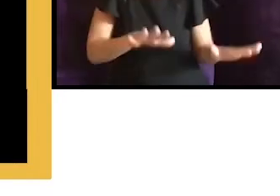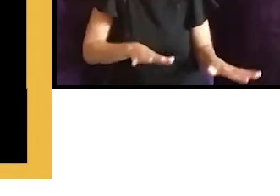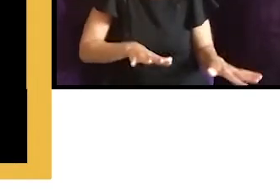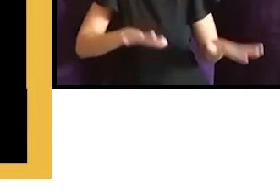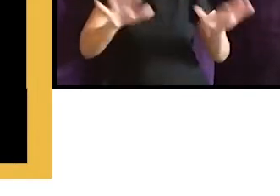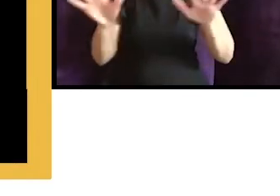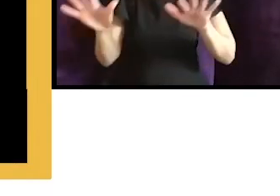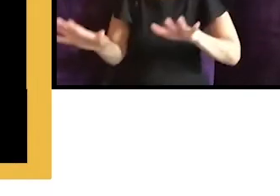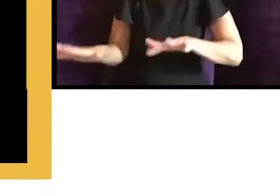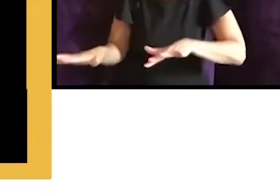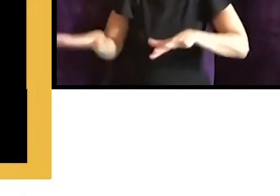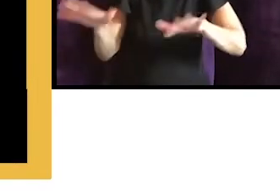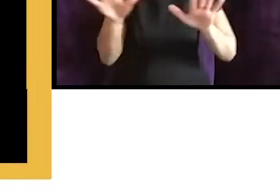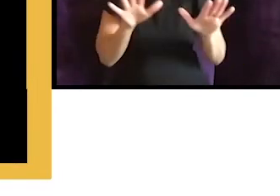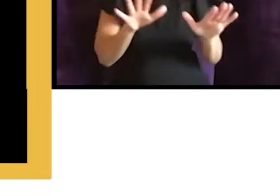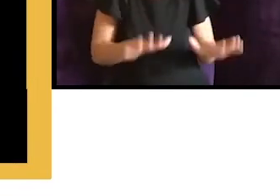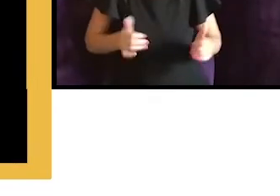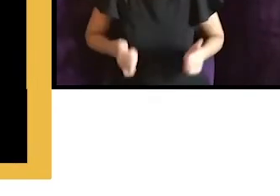living is